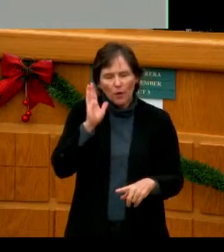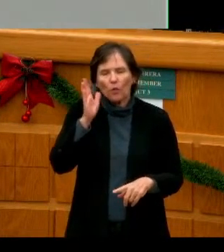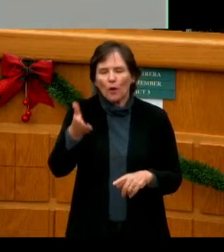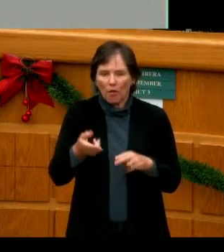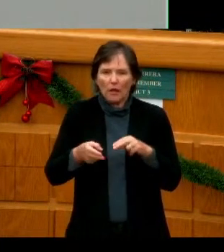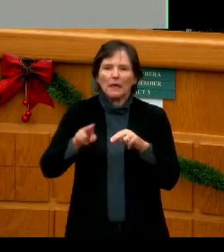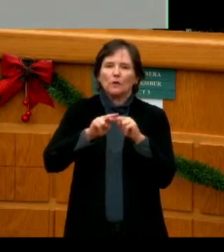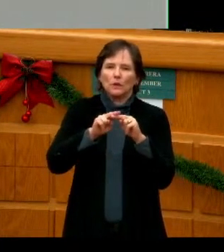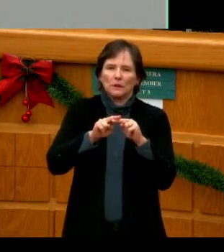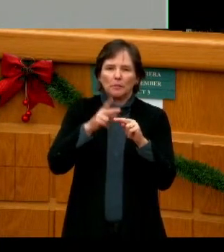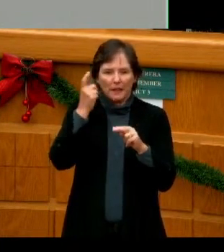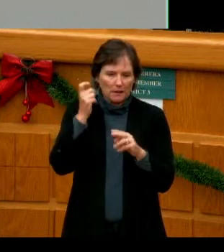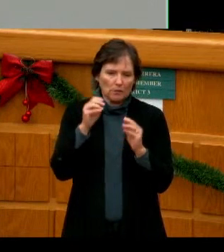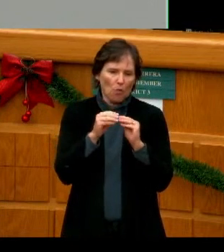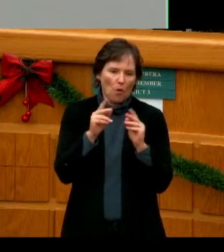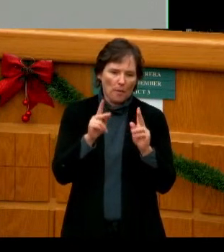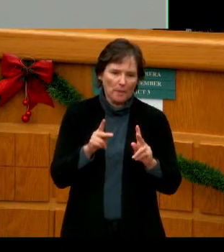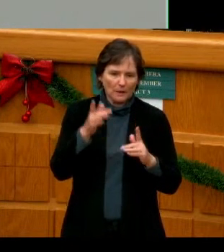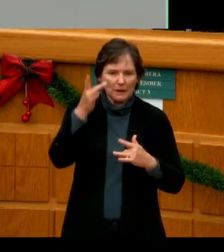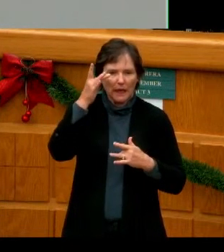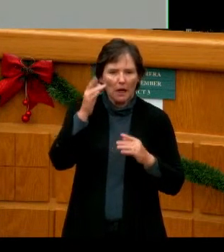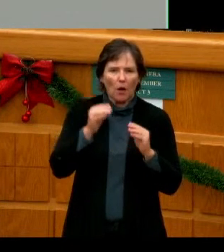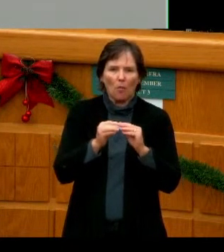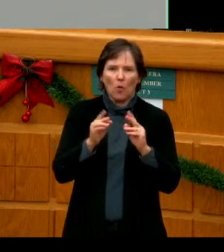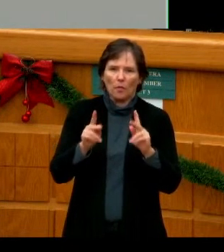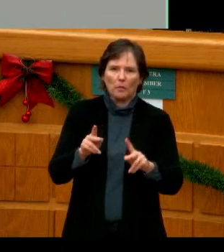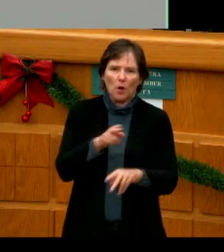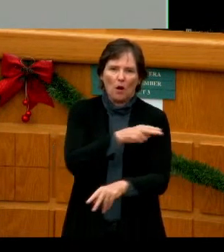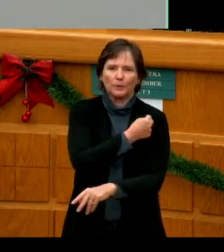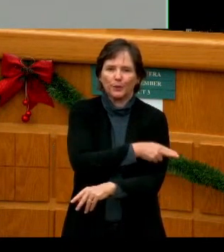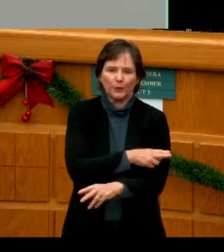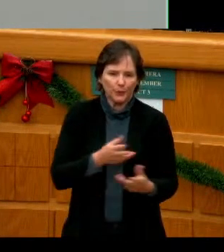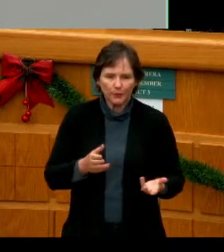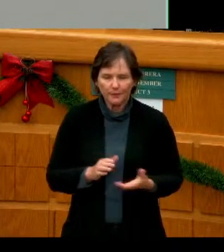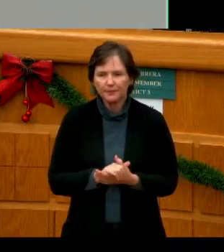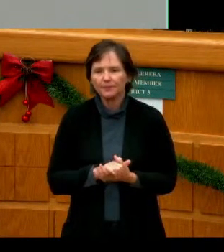are down right now, but they're going to go up.